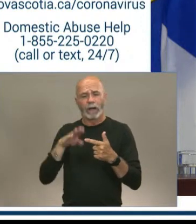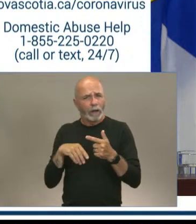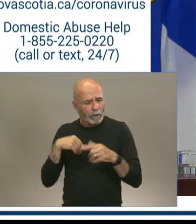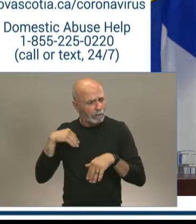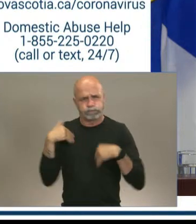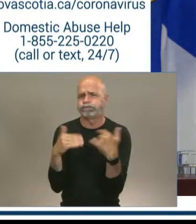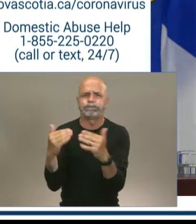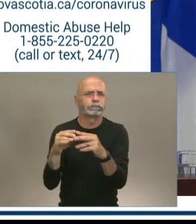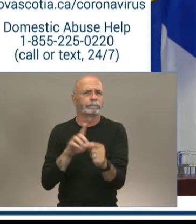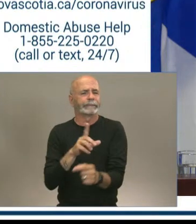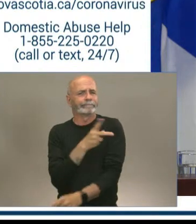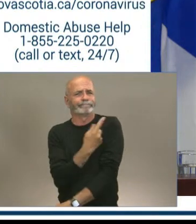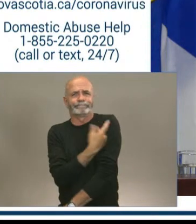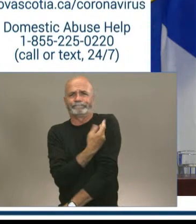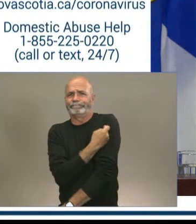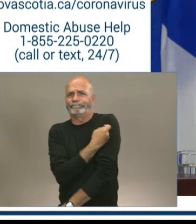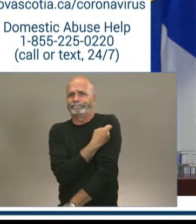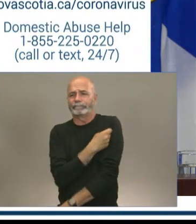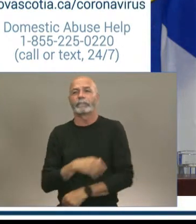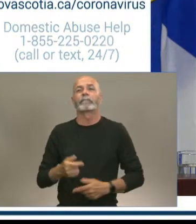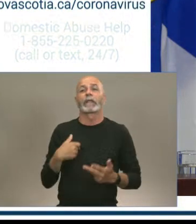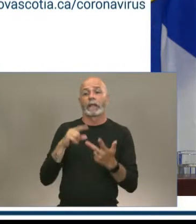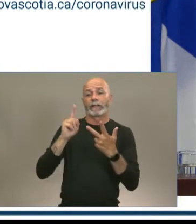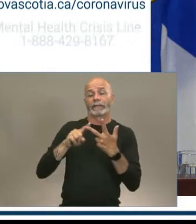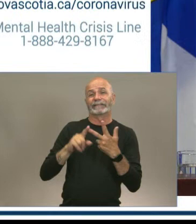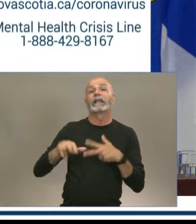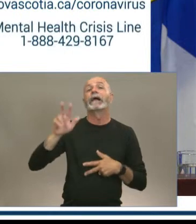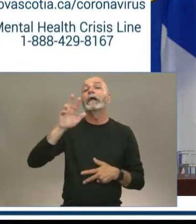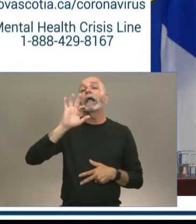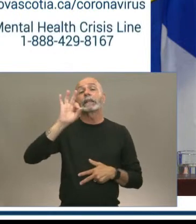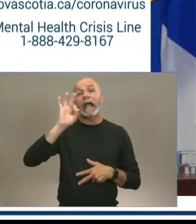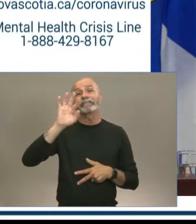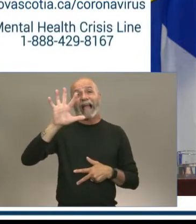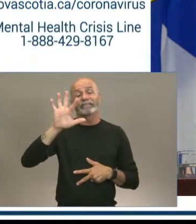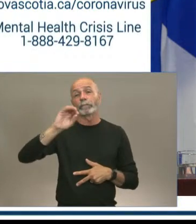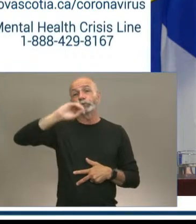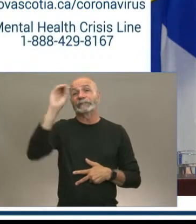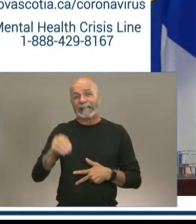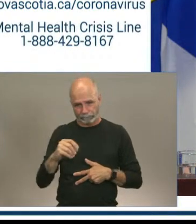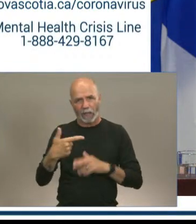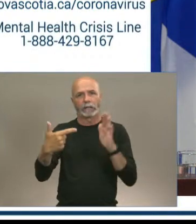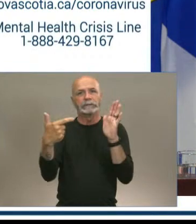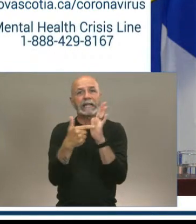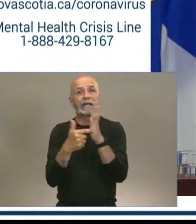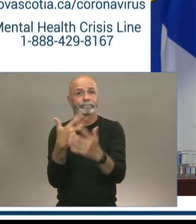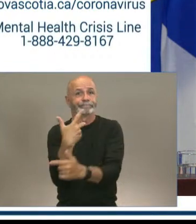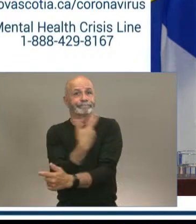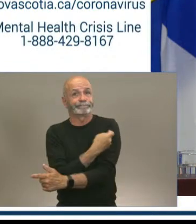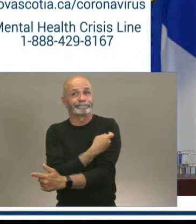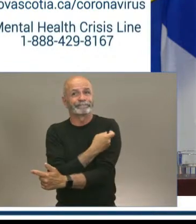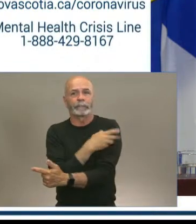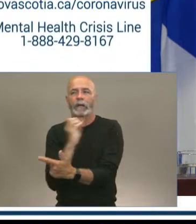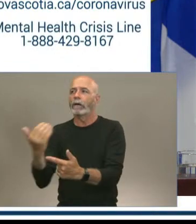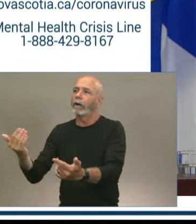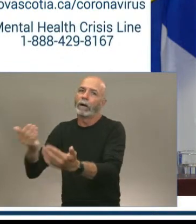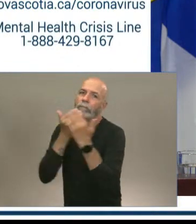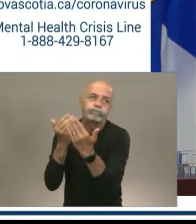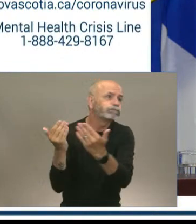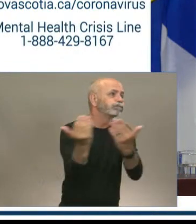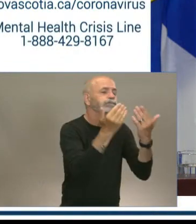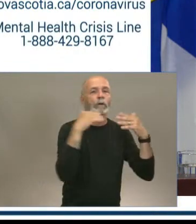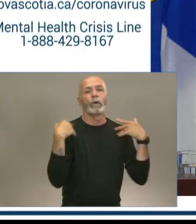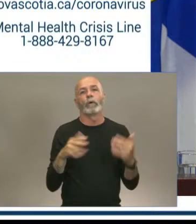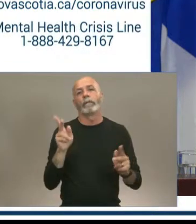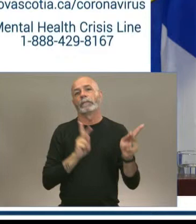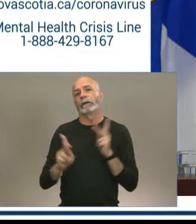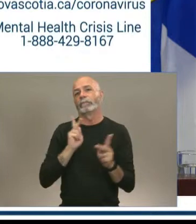so the other 95% are second dose. So I want to thank everyone for continuing to do your part and getting vaccinated. We have